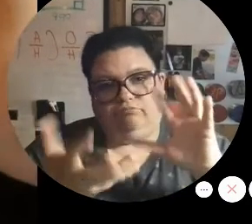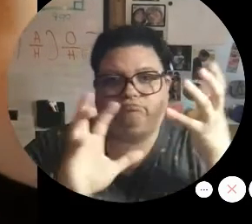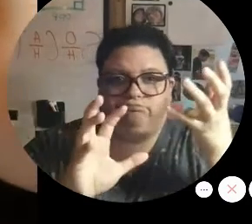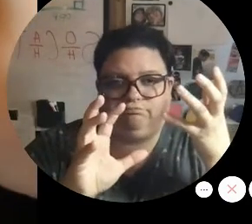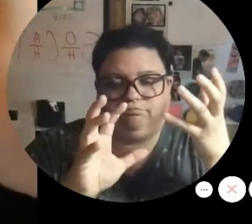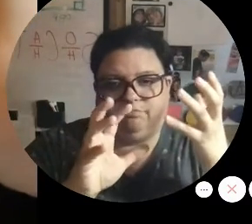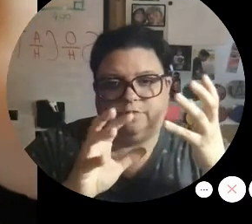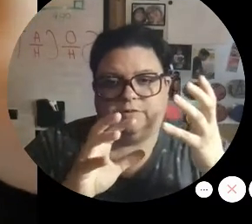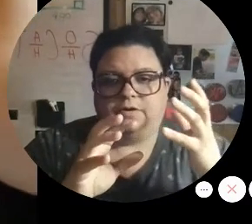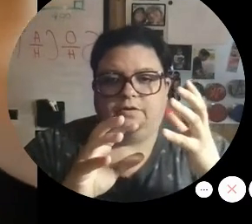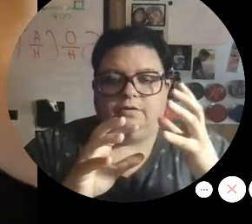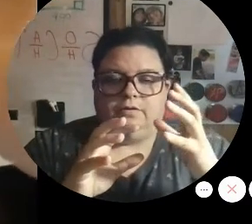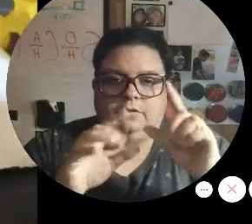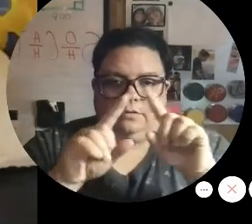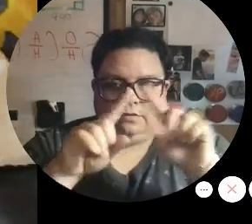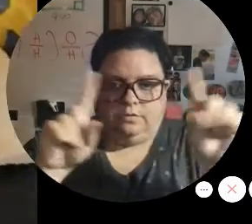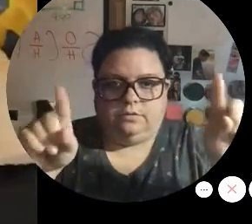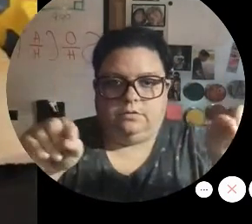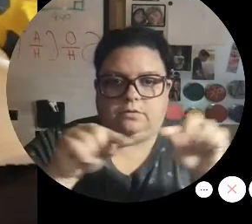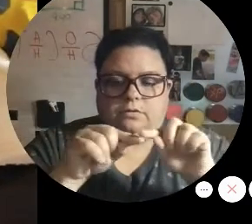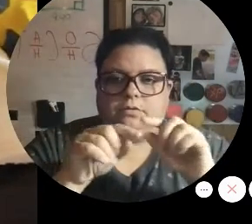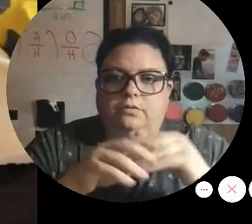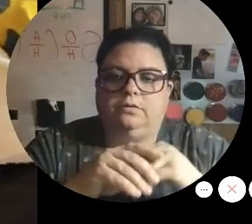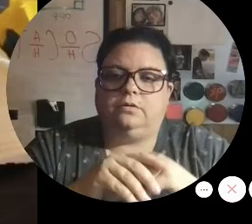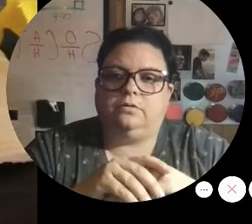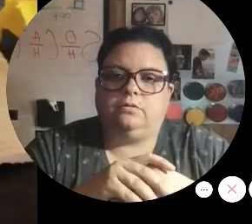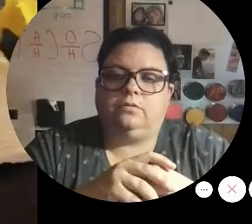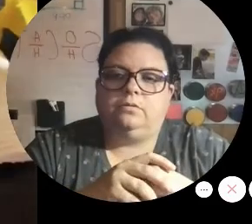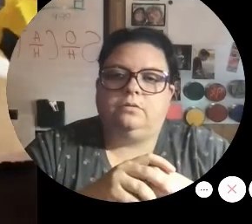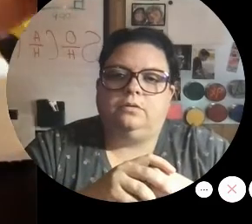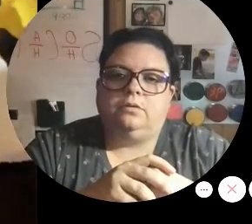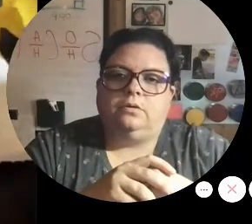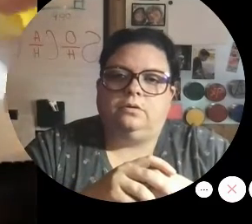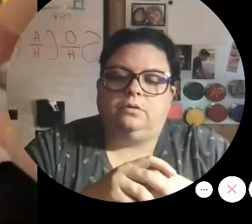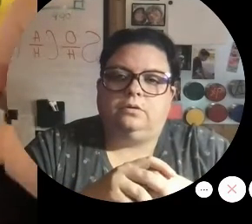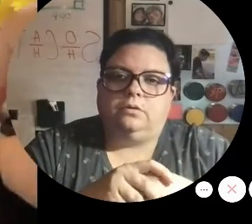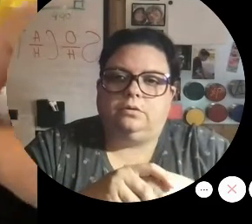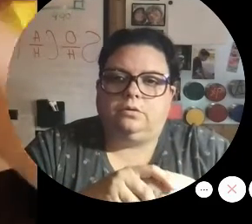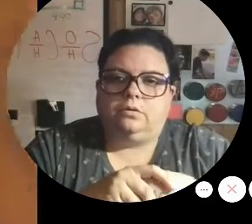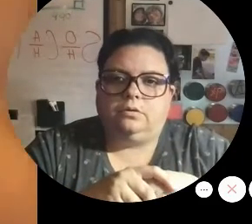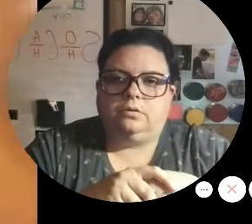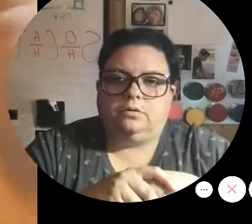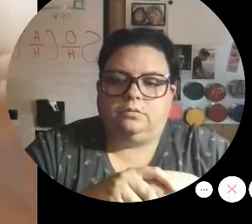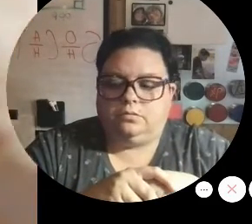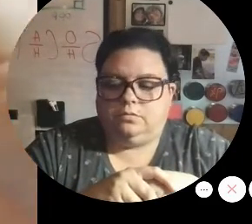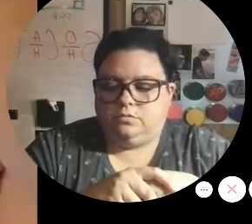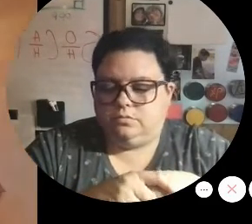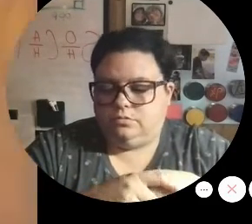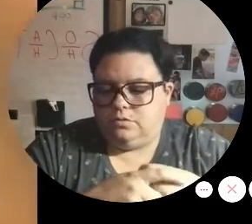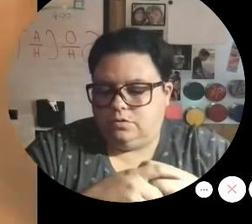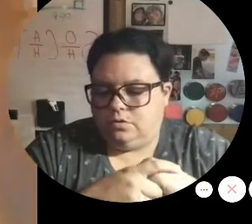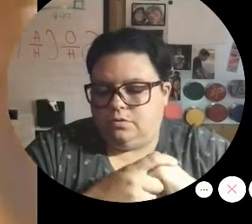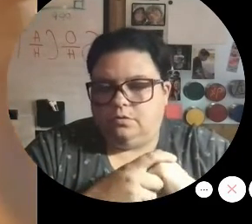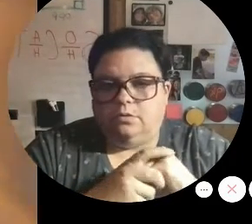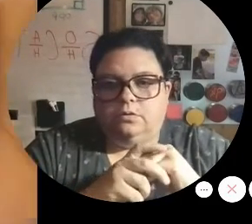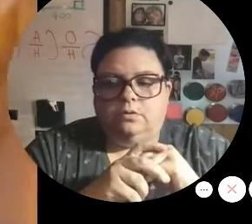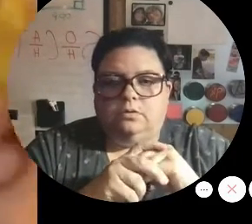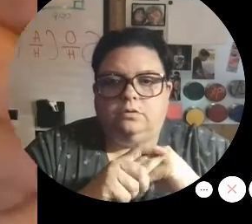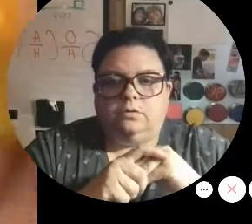but recognizable rectangle, okay? So